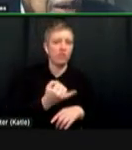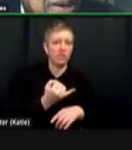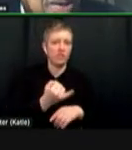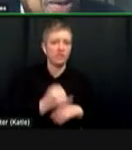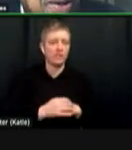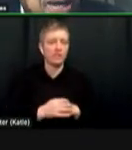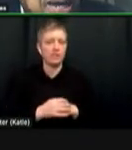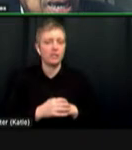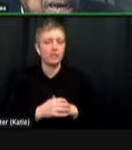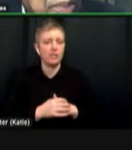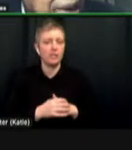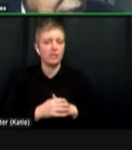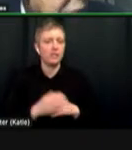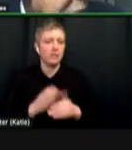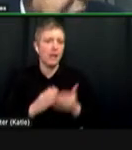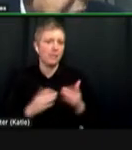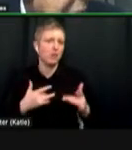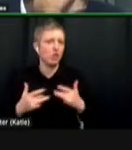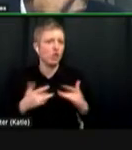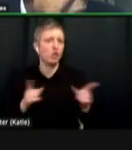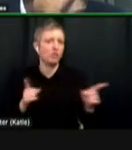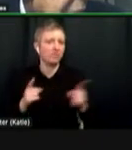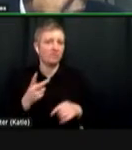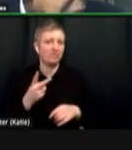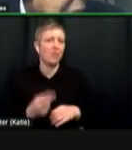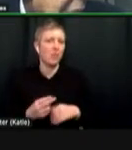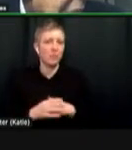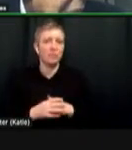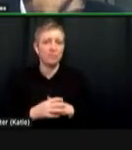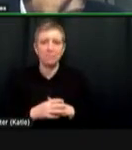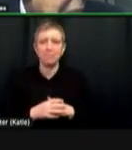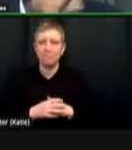the amicus.